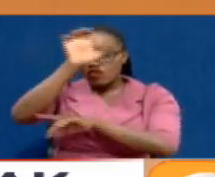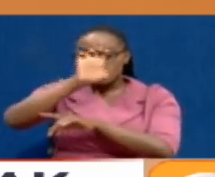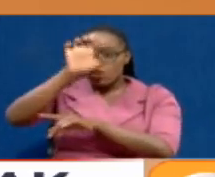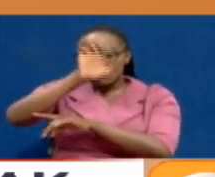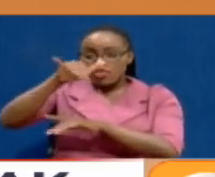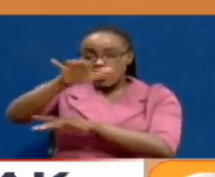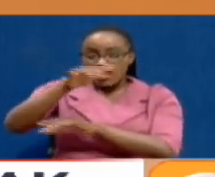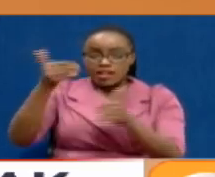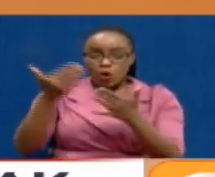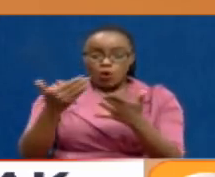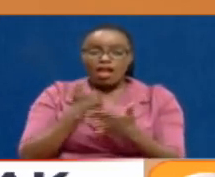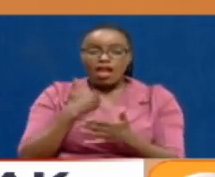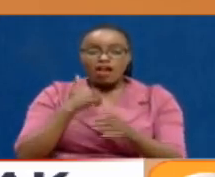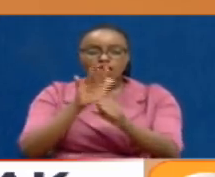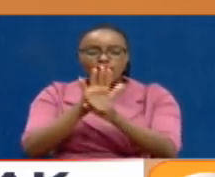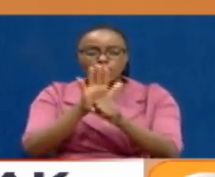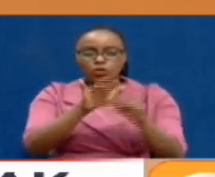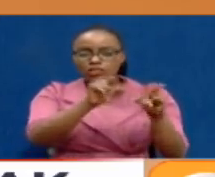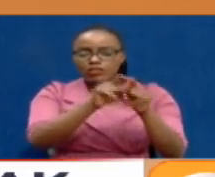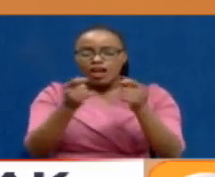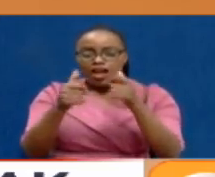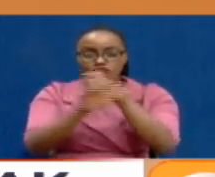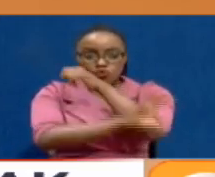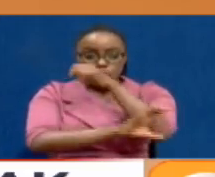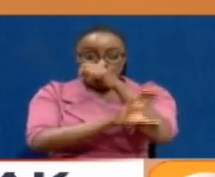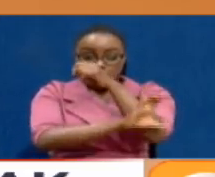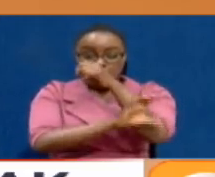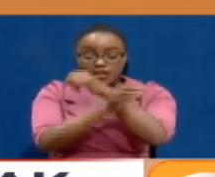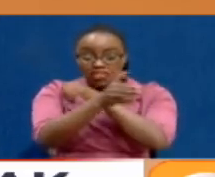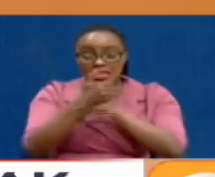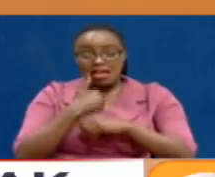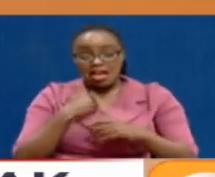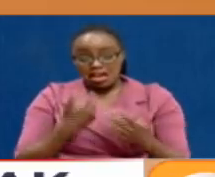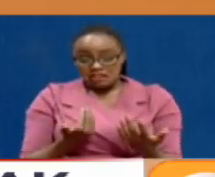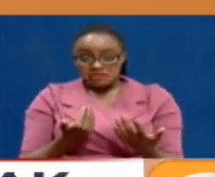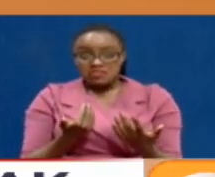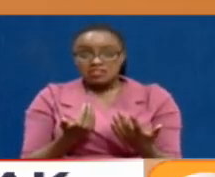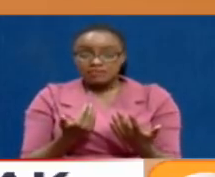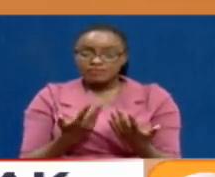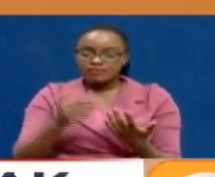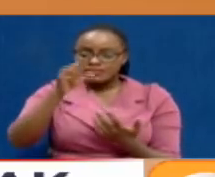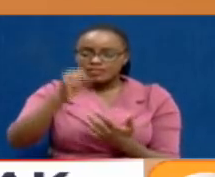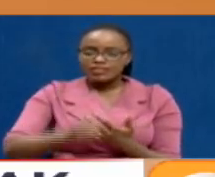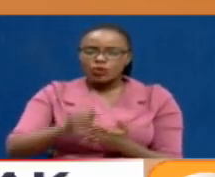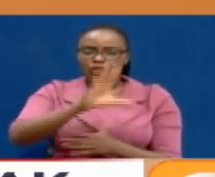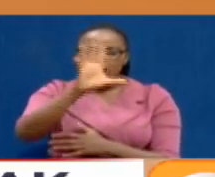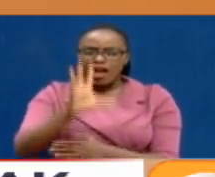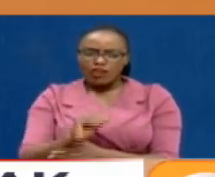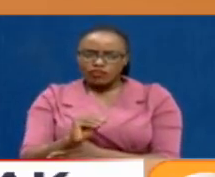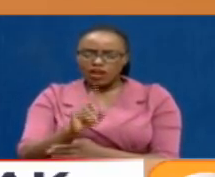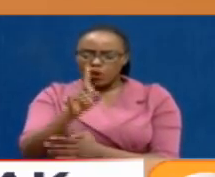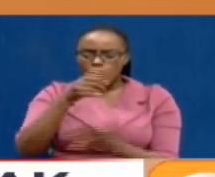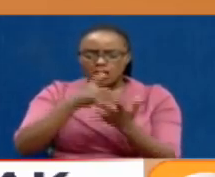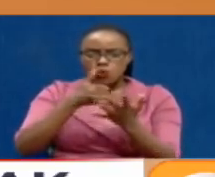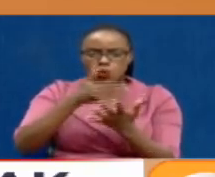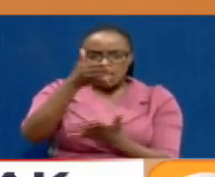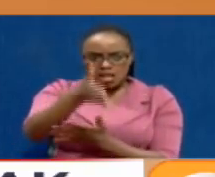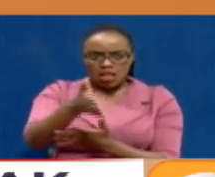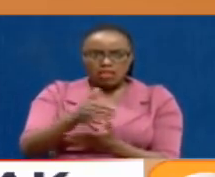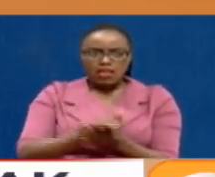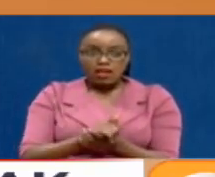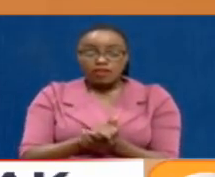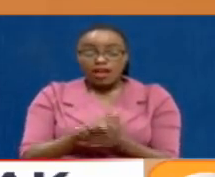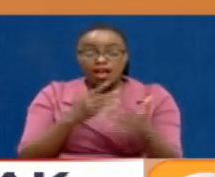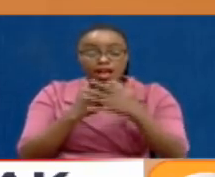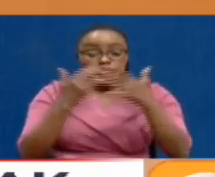new epicenter. There are also a few countries that were listed, South Africa, I think, is one of them also.